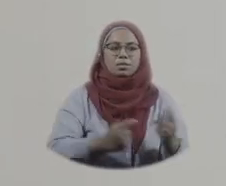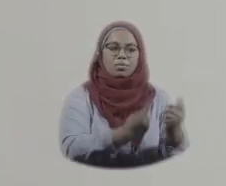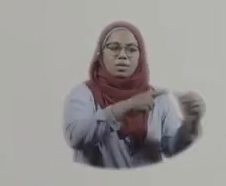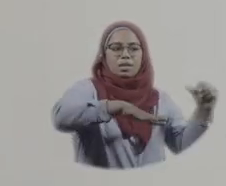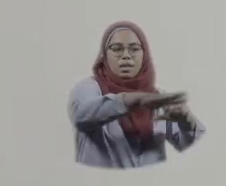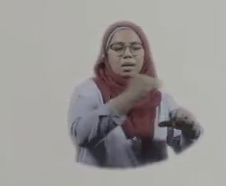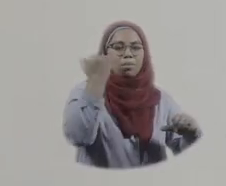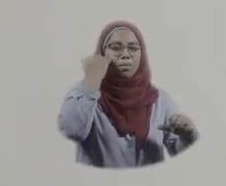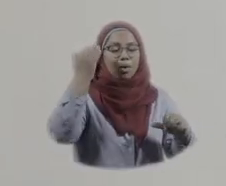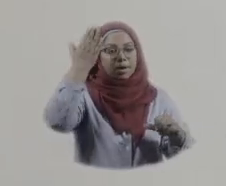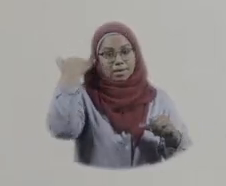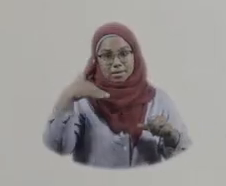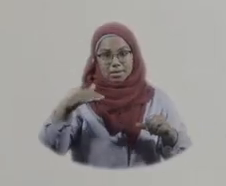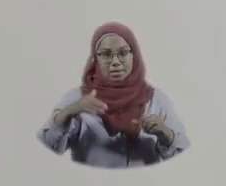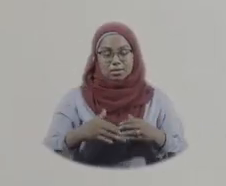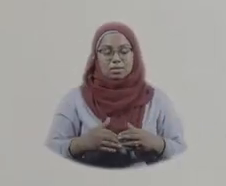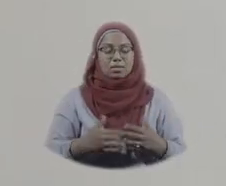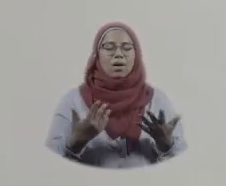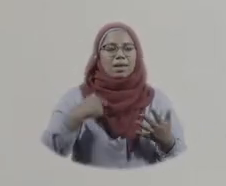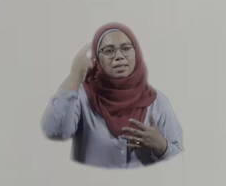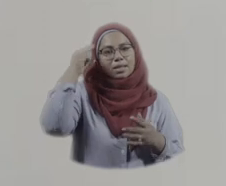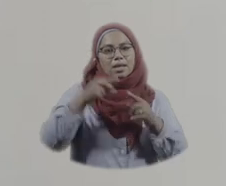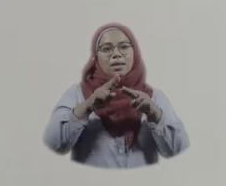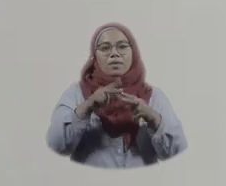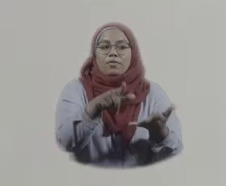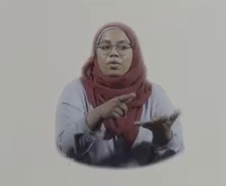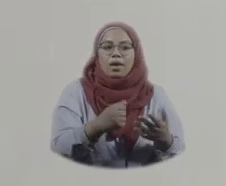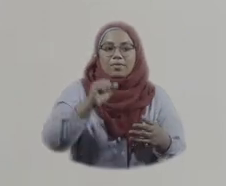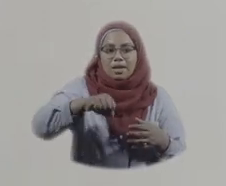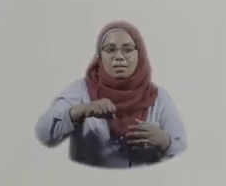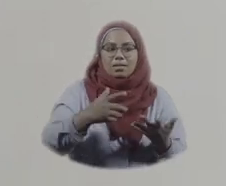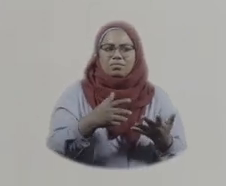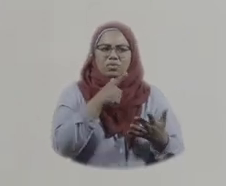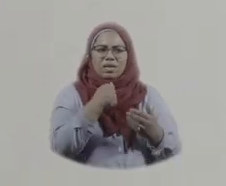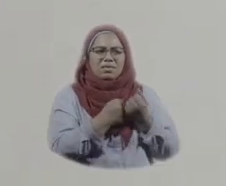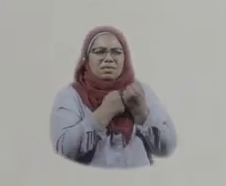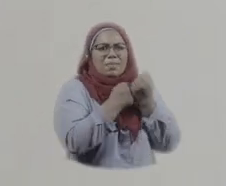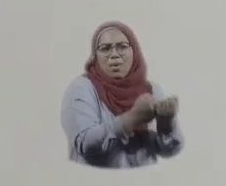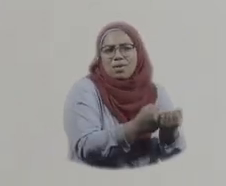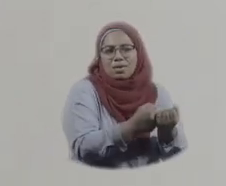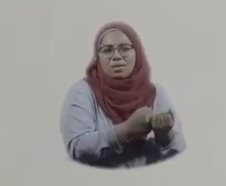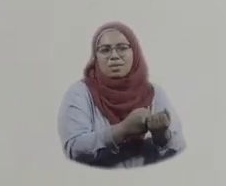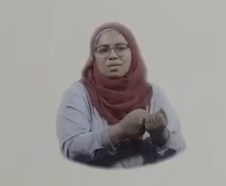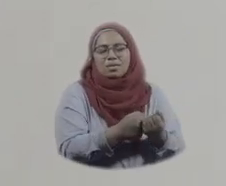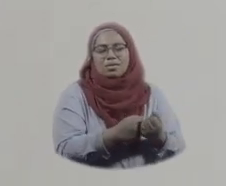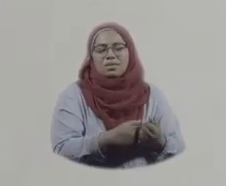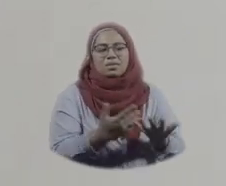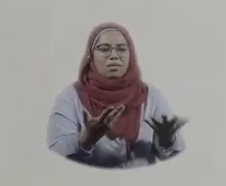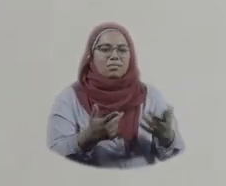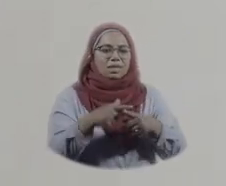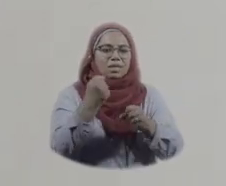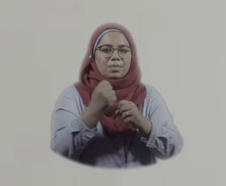female politicians in this country. I feel like it really comes down to how much backing you get, how much